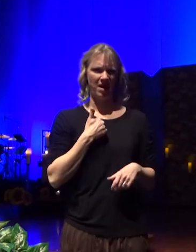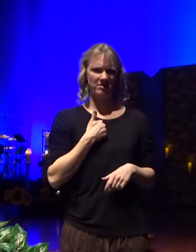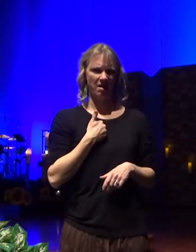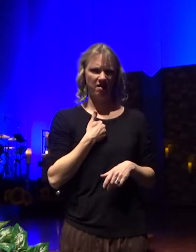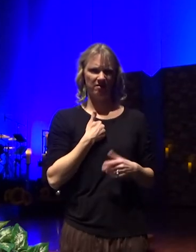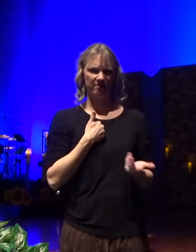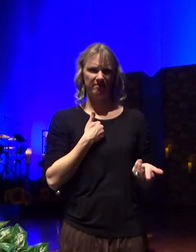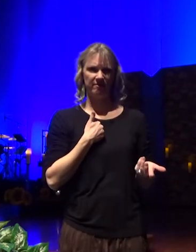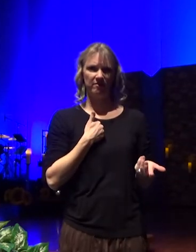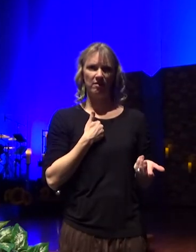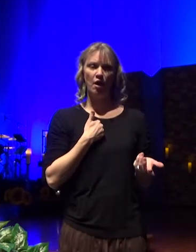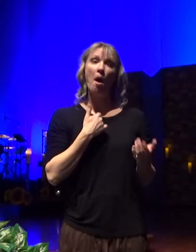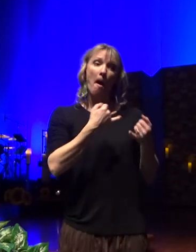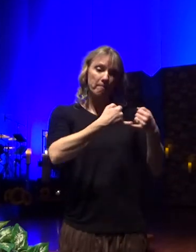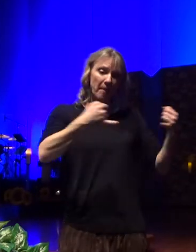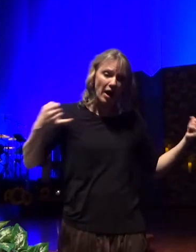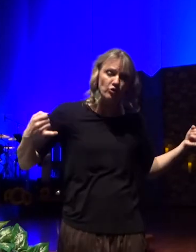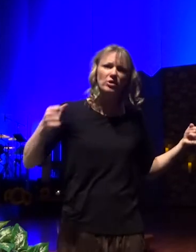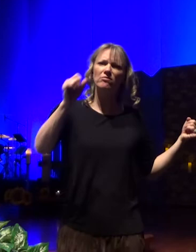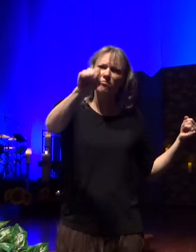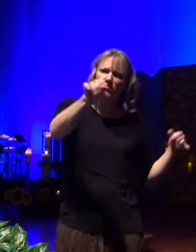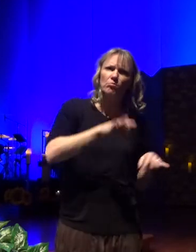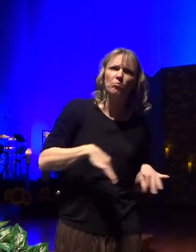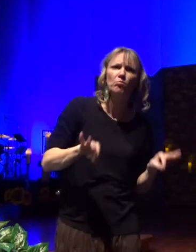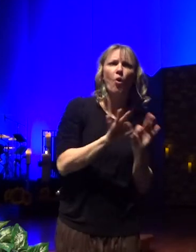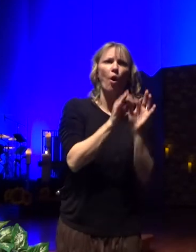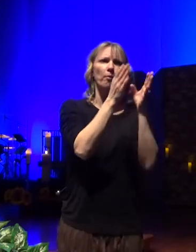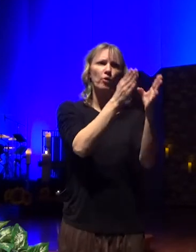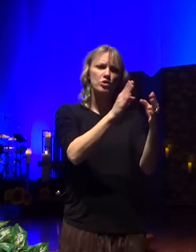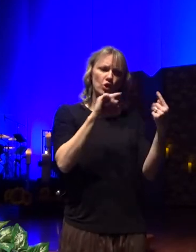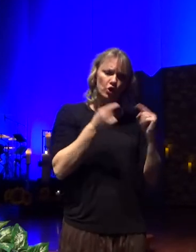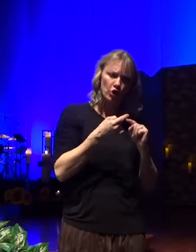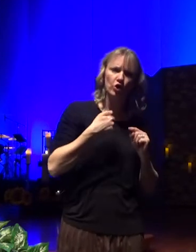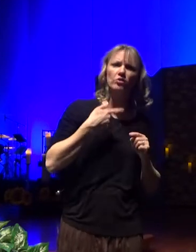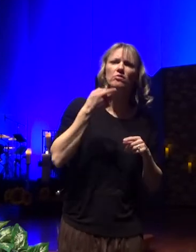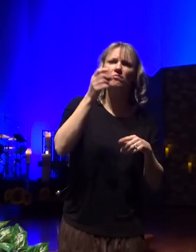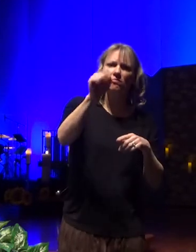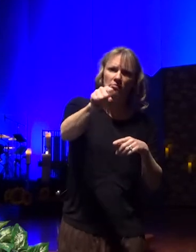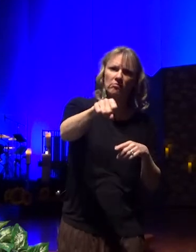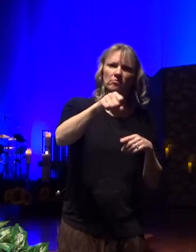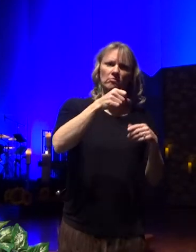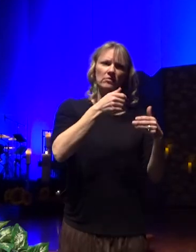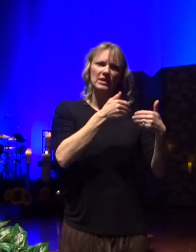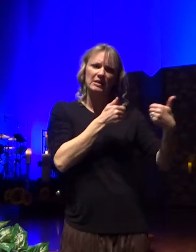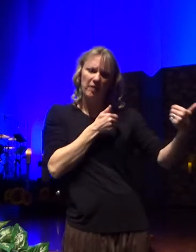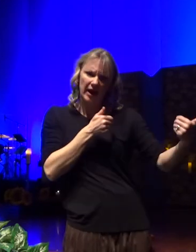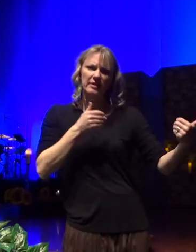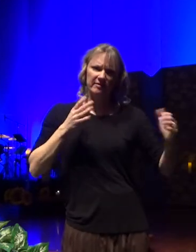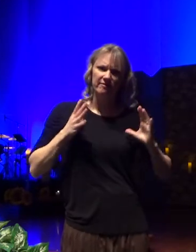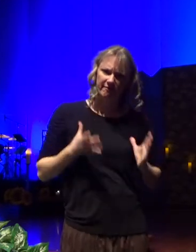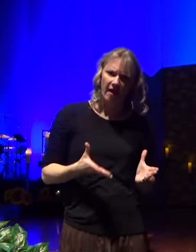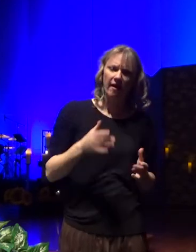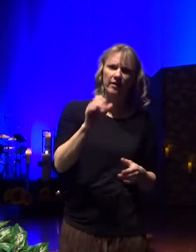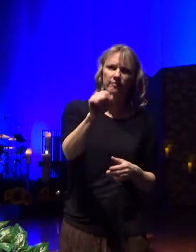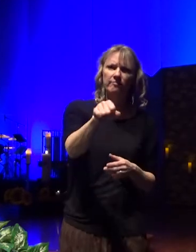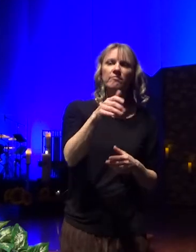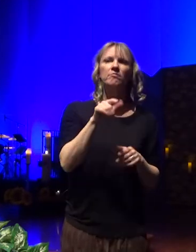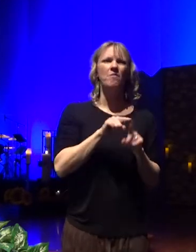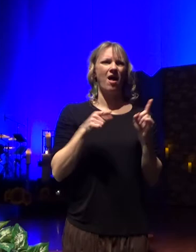right? And there's nothing wrong with having boundaries with a partner. If someone hurts you, there's nothing wrong with creating space.